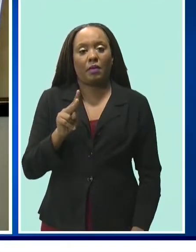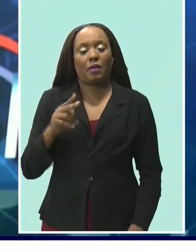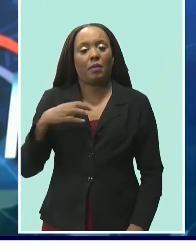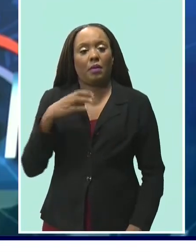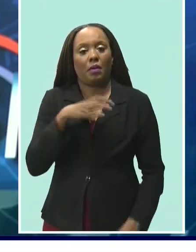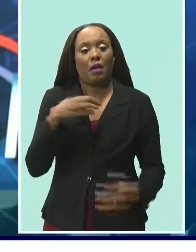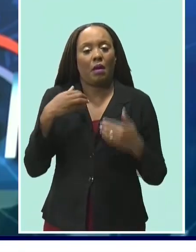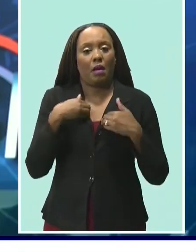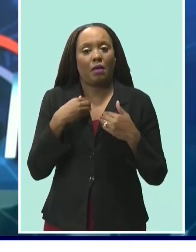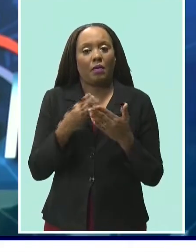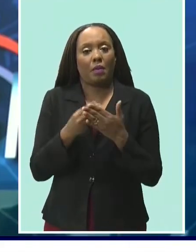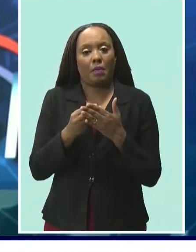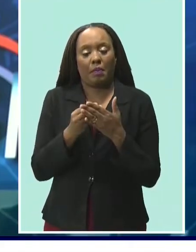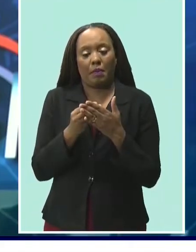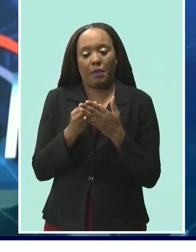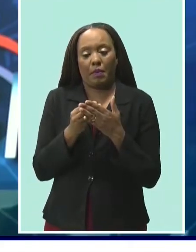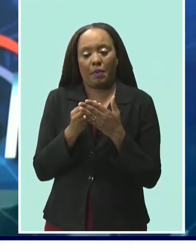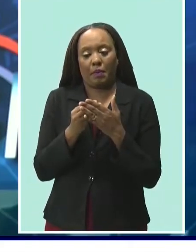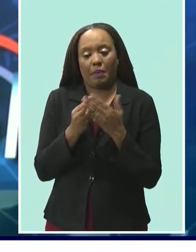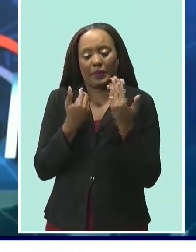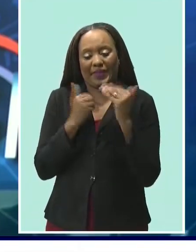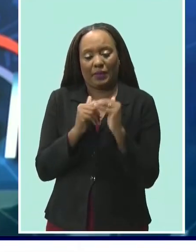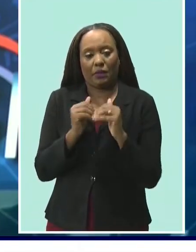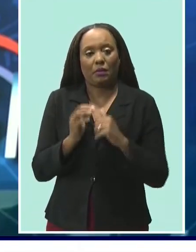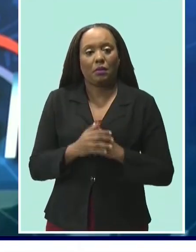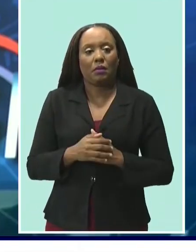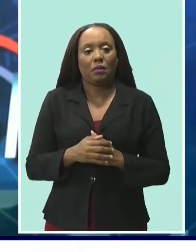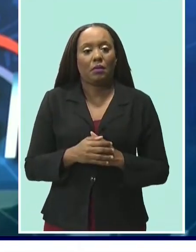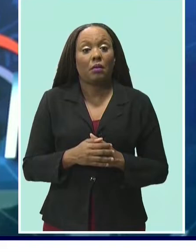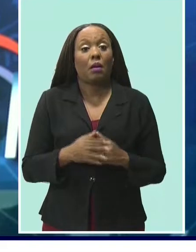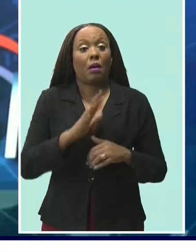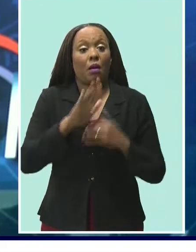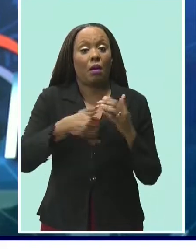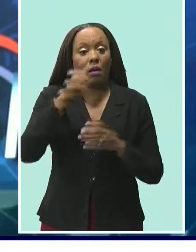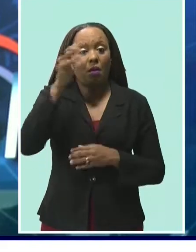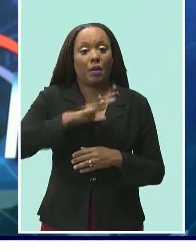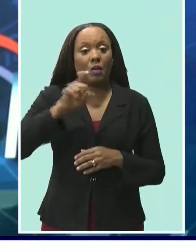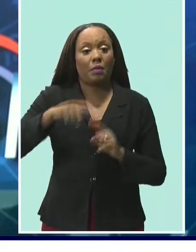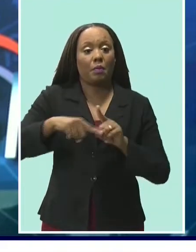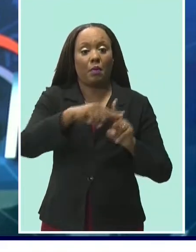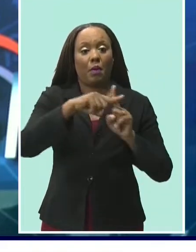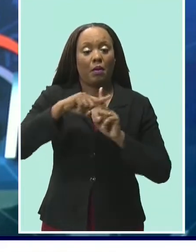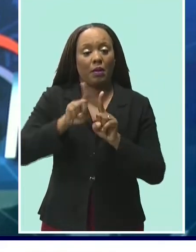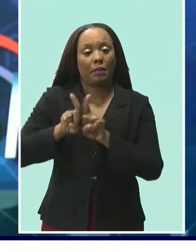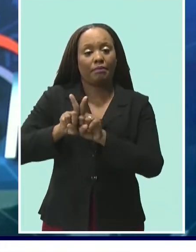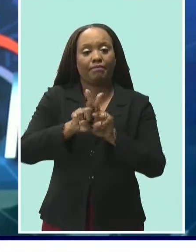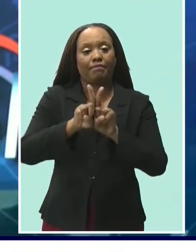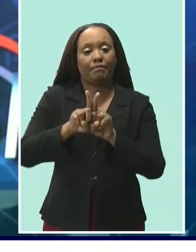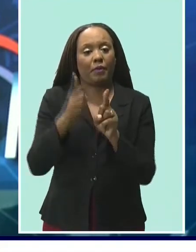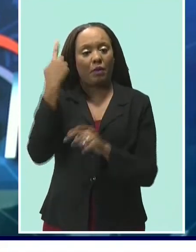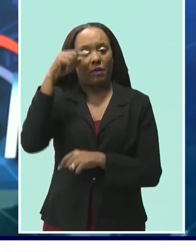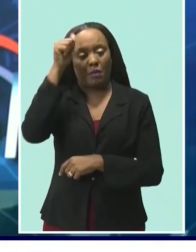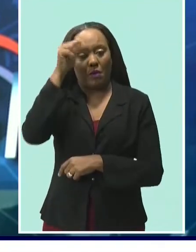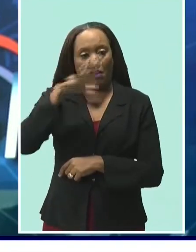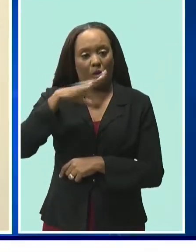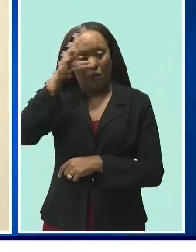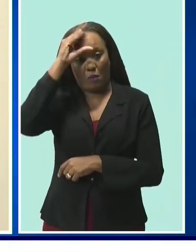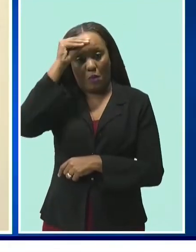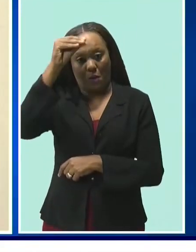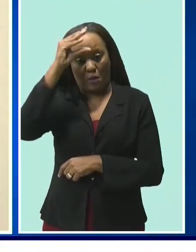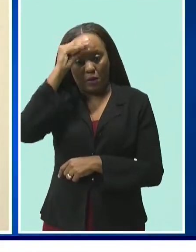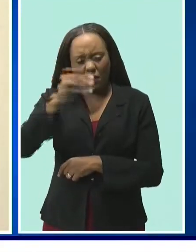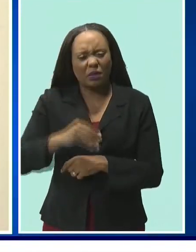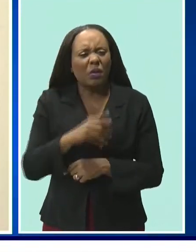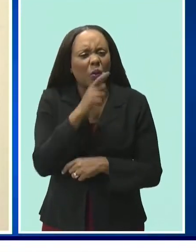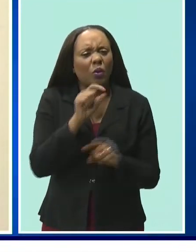working. Ms. Ford also called on all men to become positive mentors for boys in their communities. Who is going to